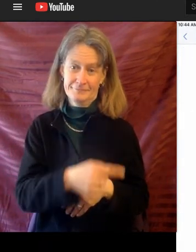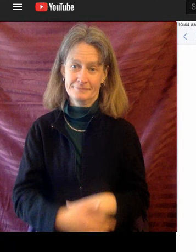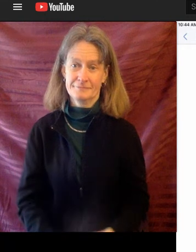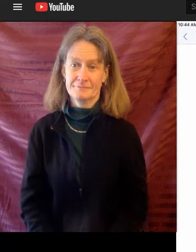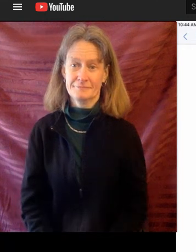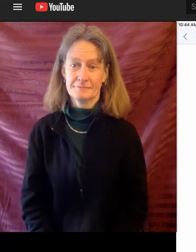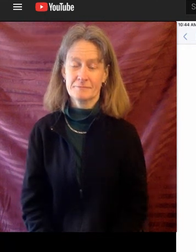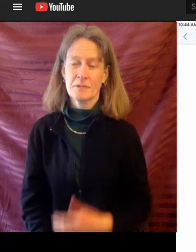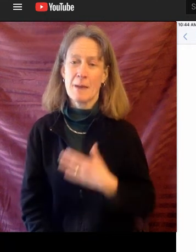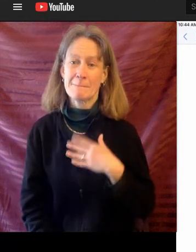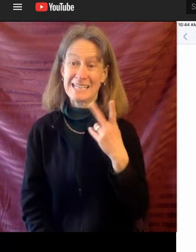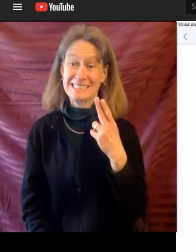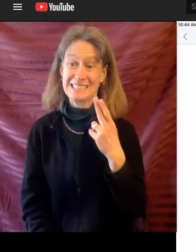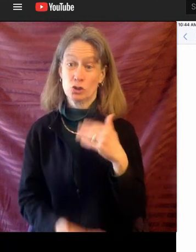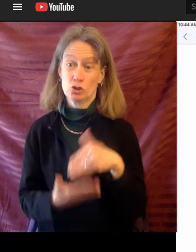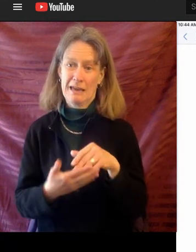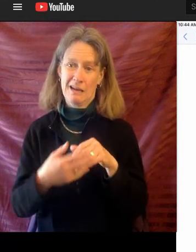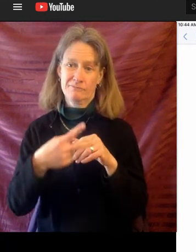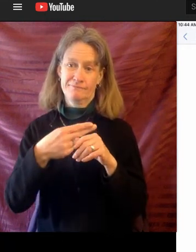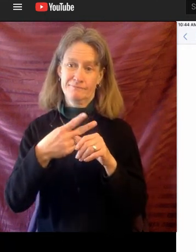click my scissors again,